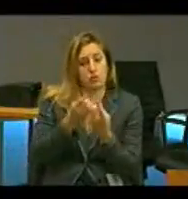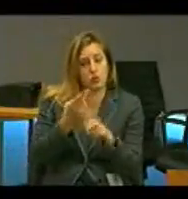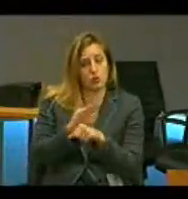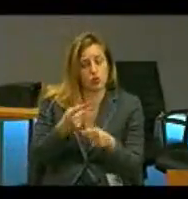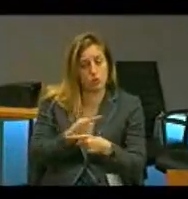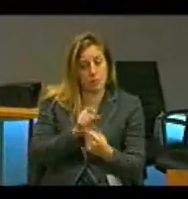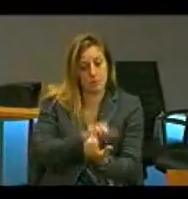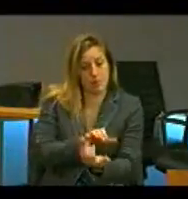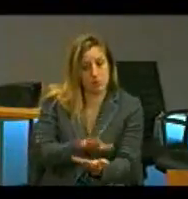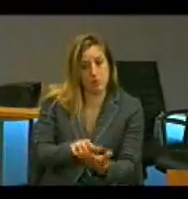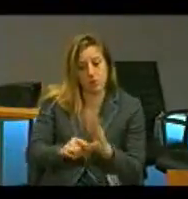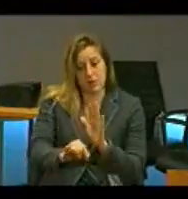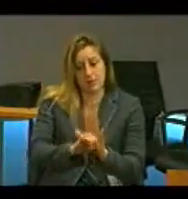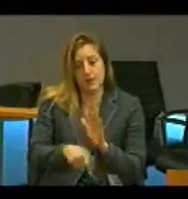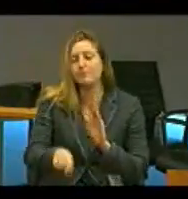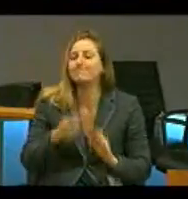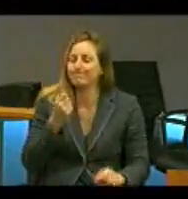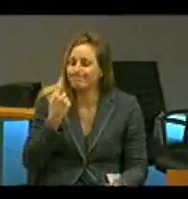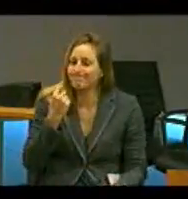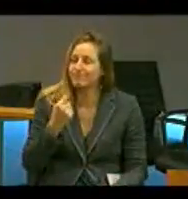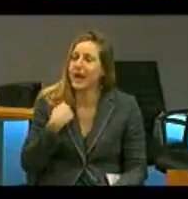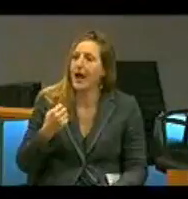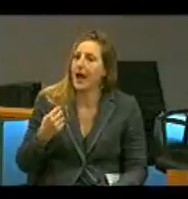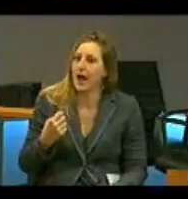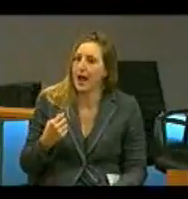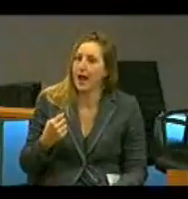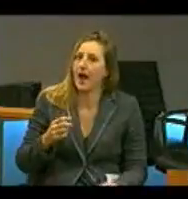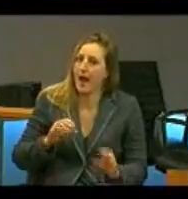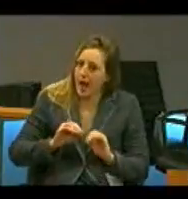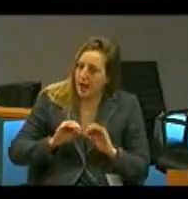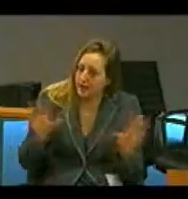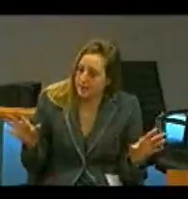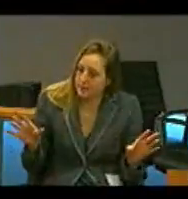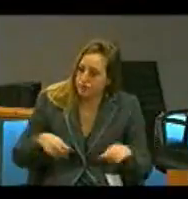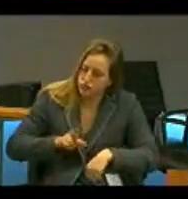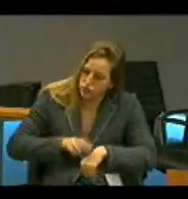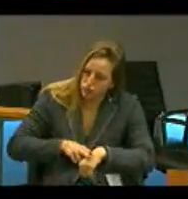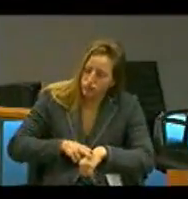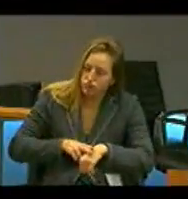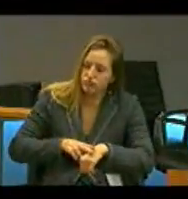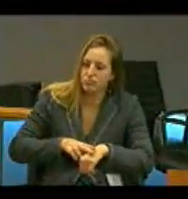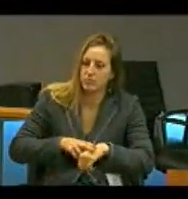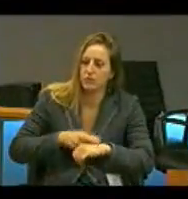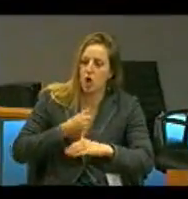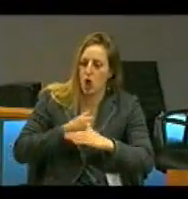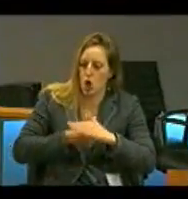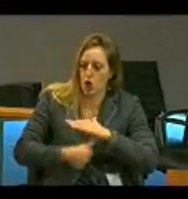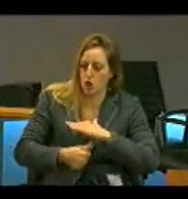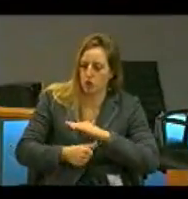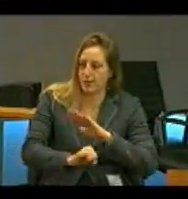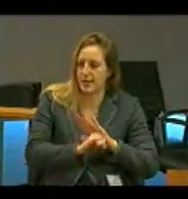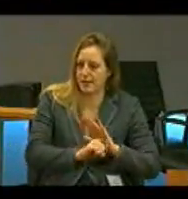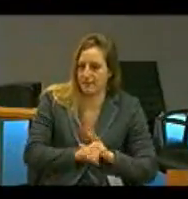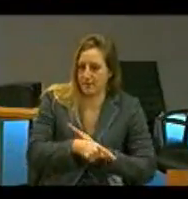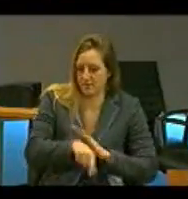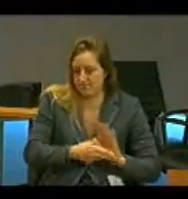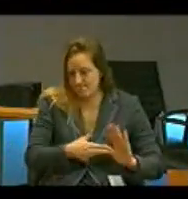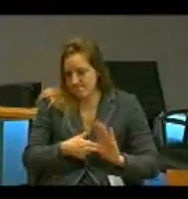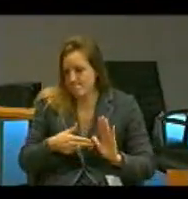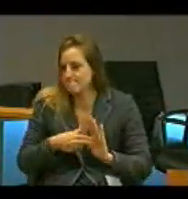I do not doubt that under-identification exists, but while we can look